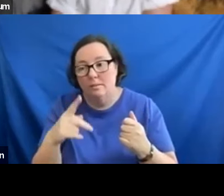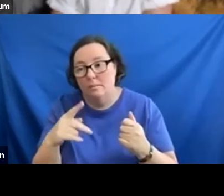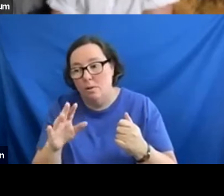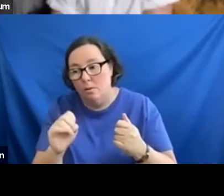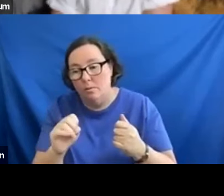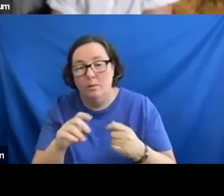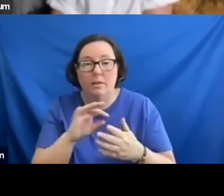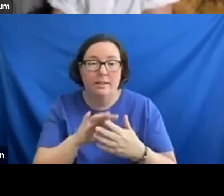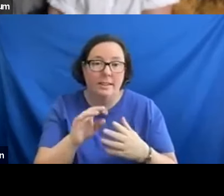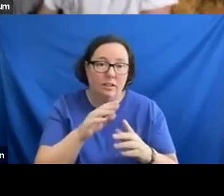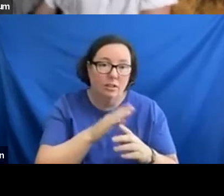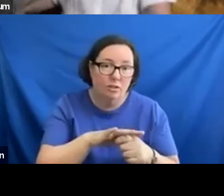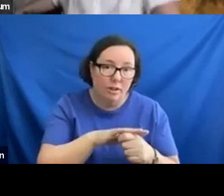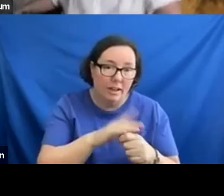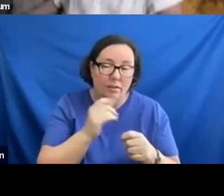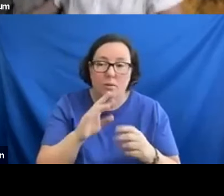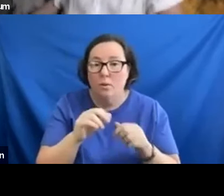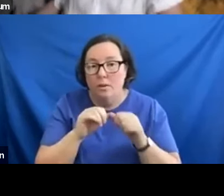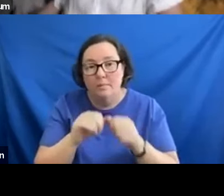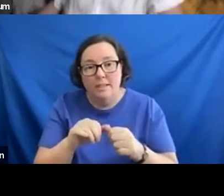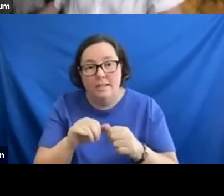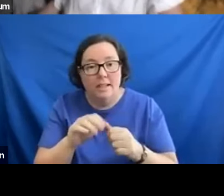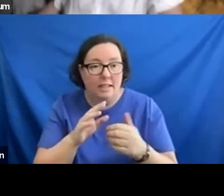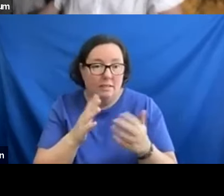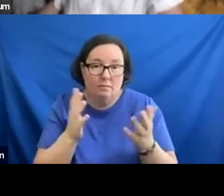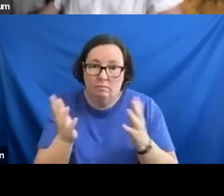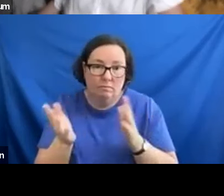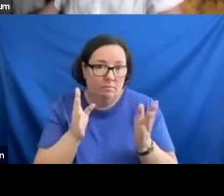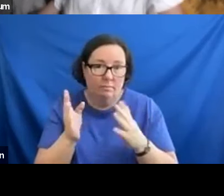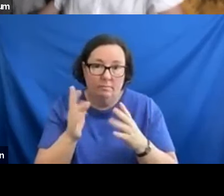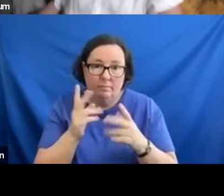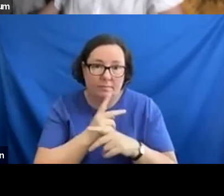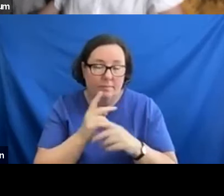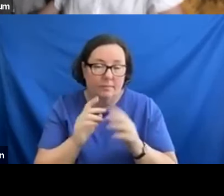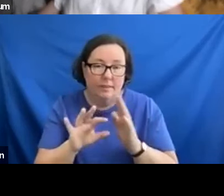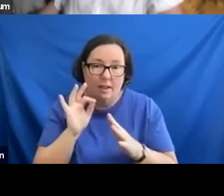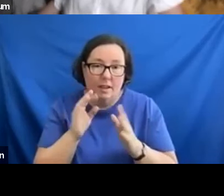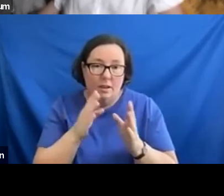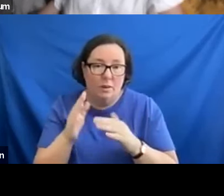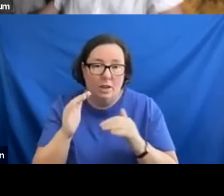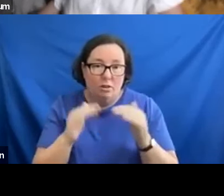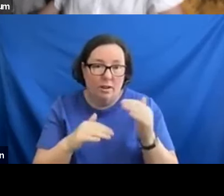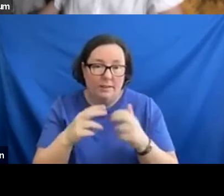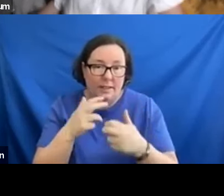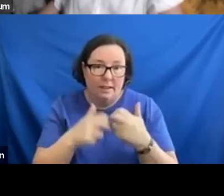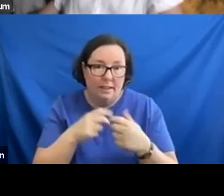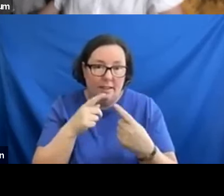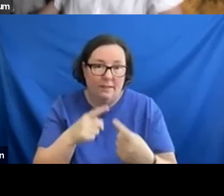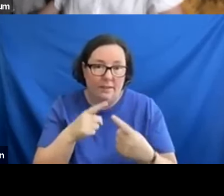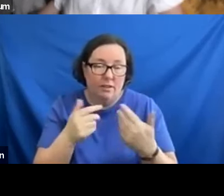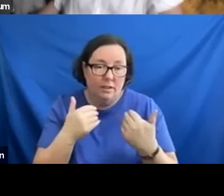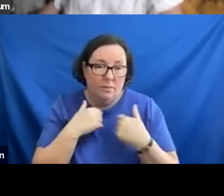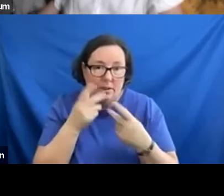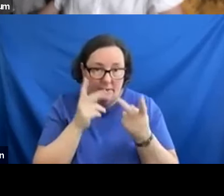And it could be maintaining the zip codes and finding a way to offset the difficulty that we have